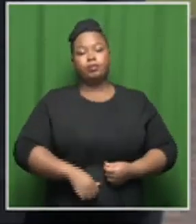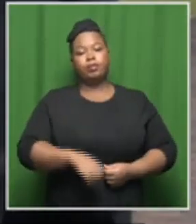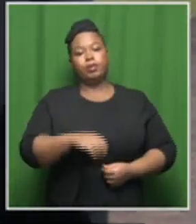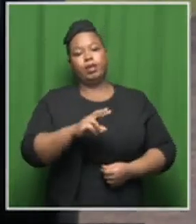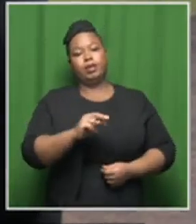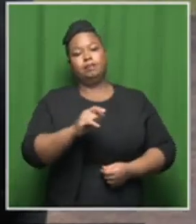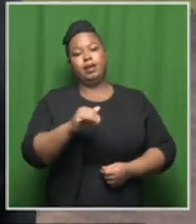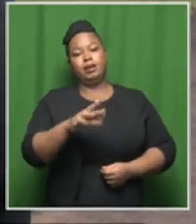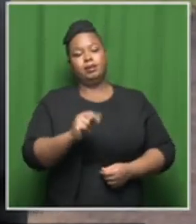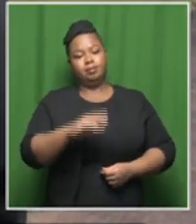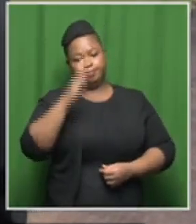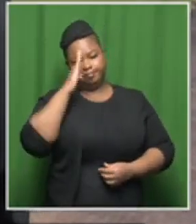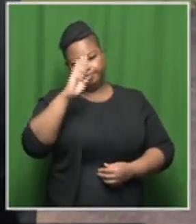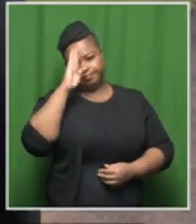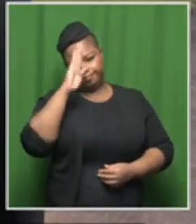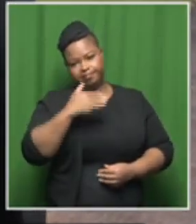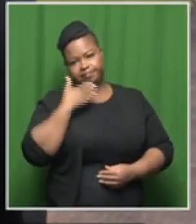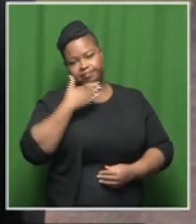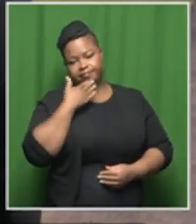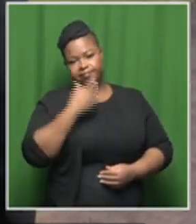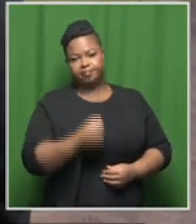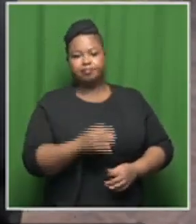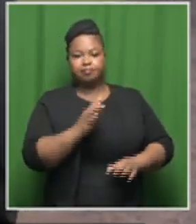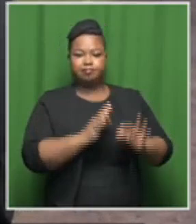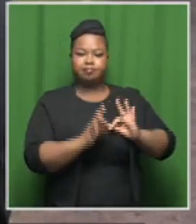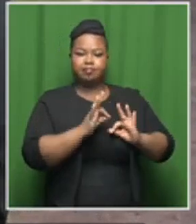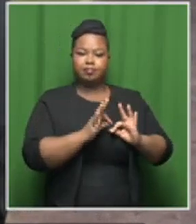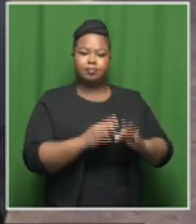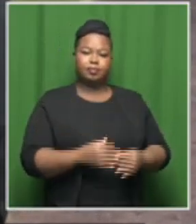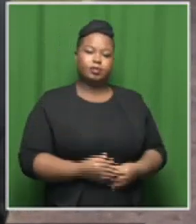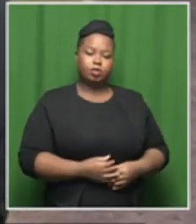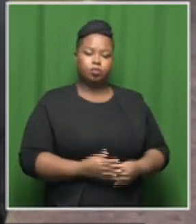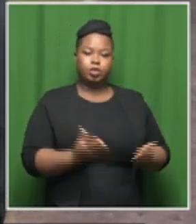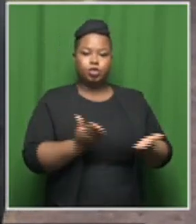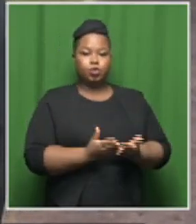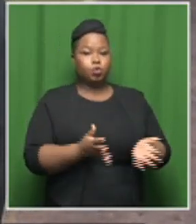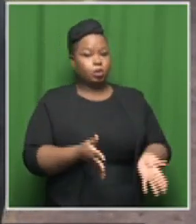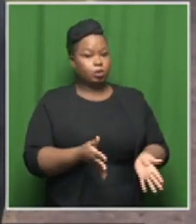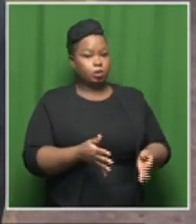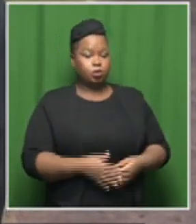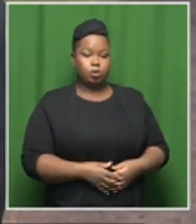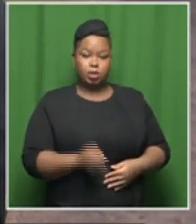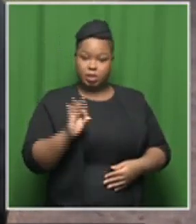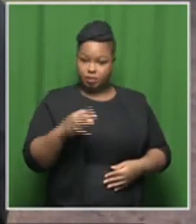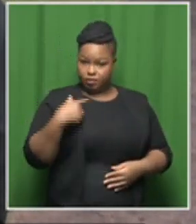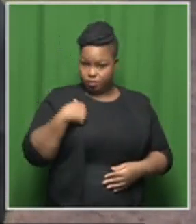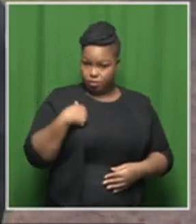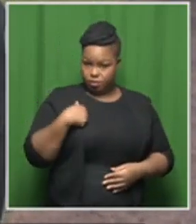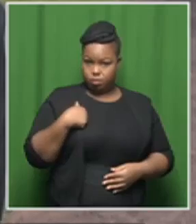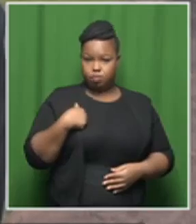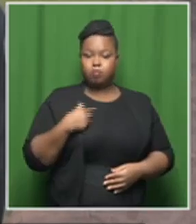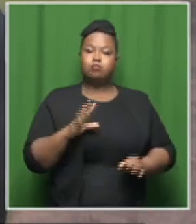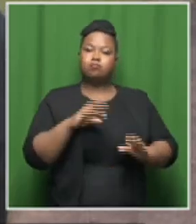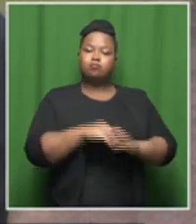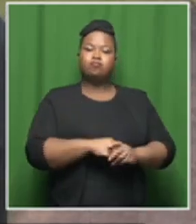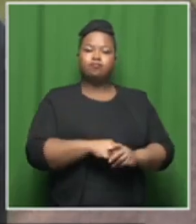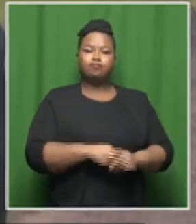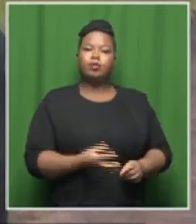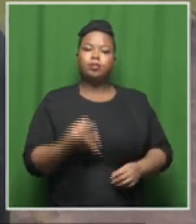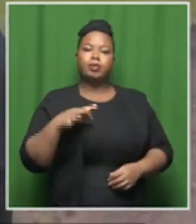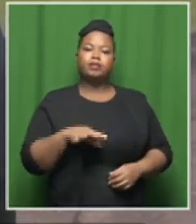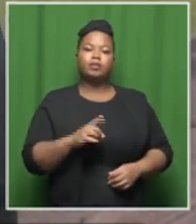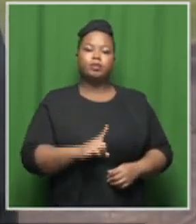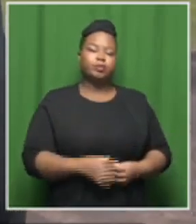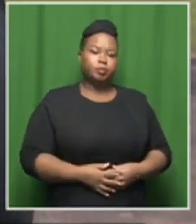Niman. Thank you so much, sir, for joining us. Just tell us a little bit about the school. If I personally enroll, what would I get from the